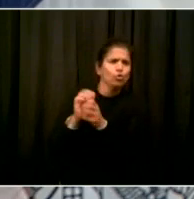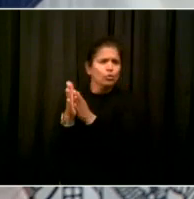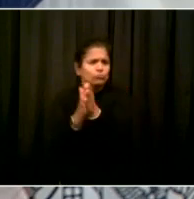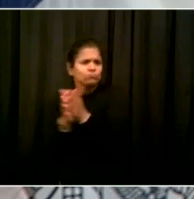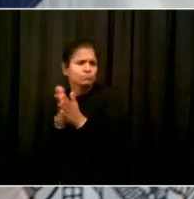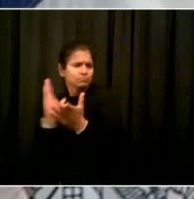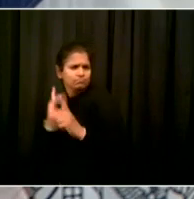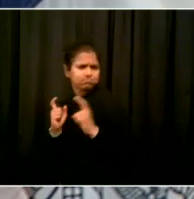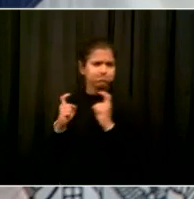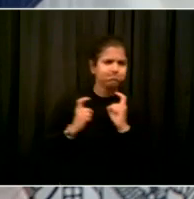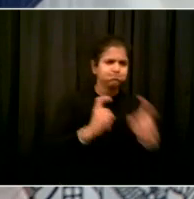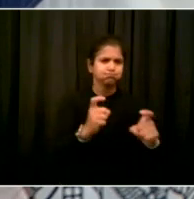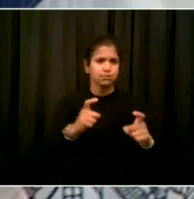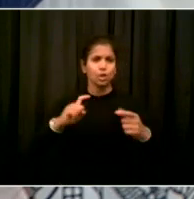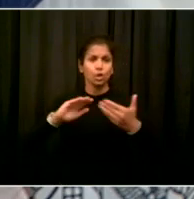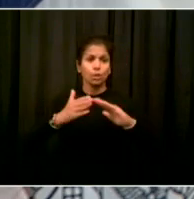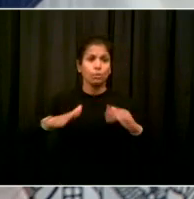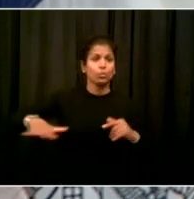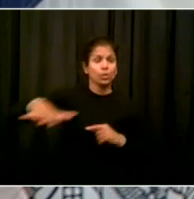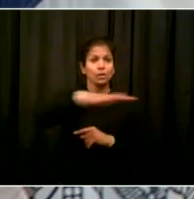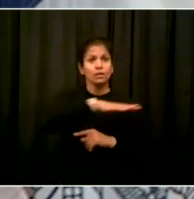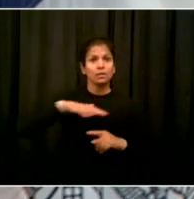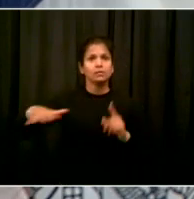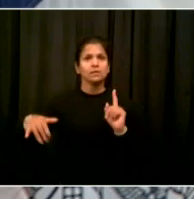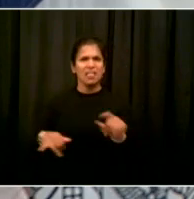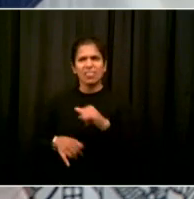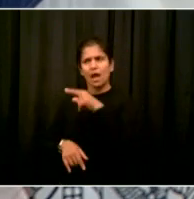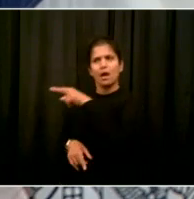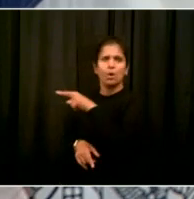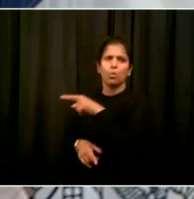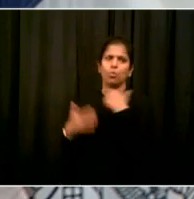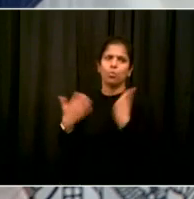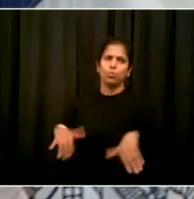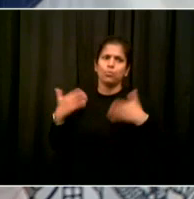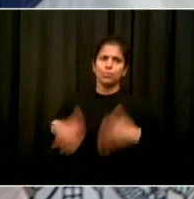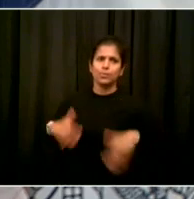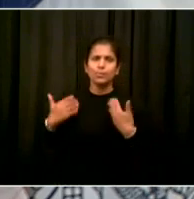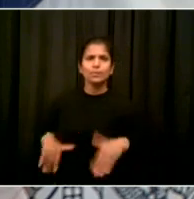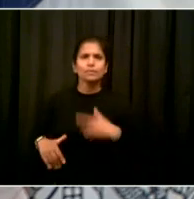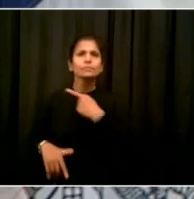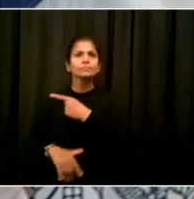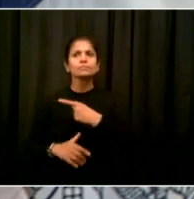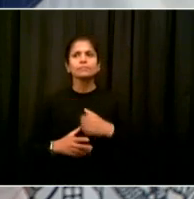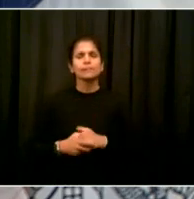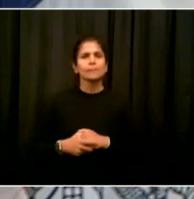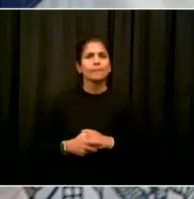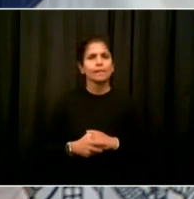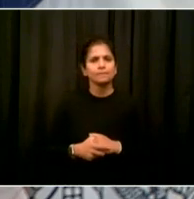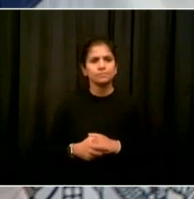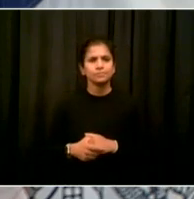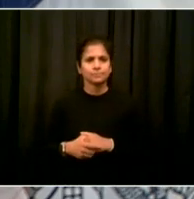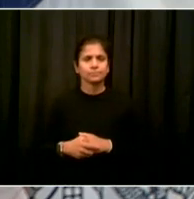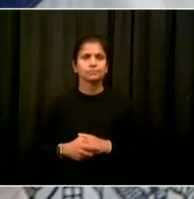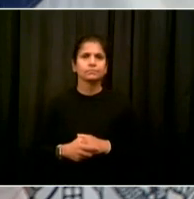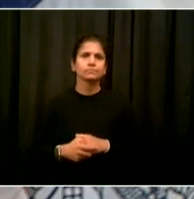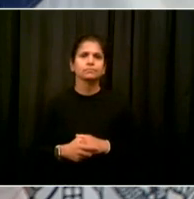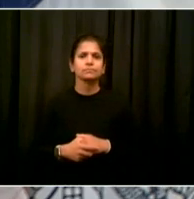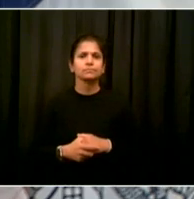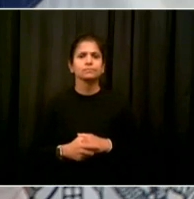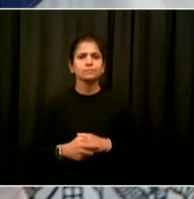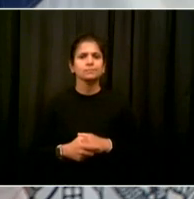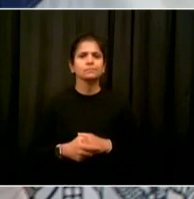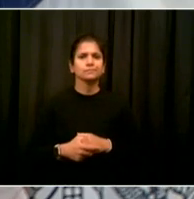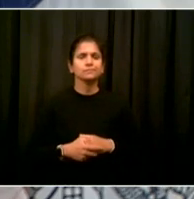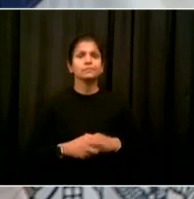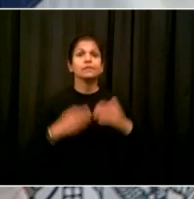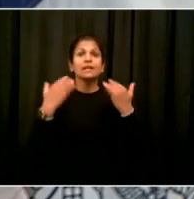of that is what matters most. But we have to also acknowledge and be really proud of the history being made today.